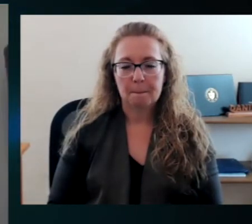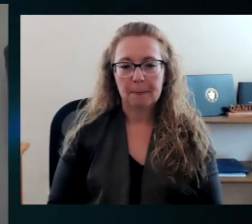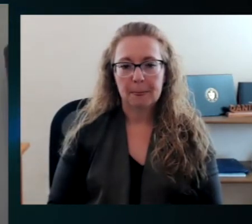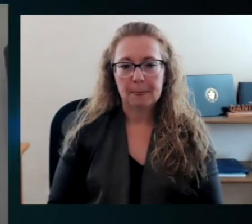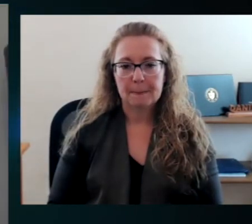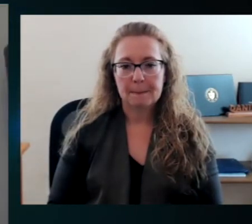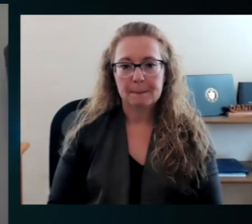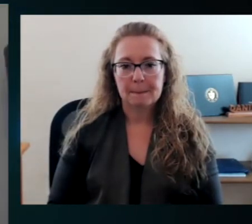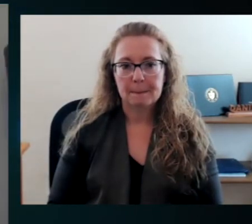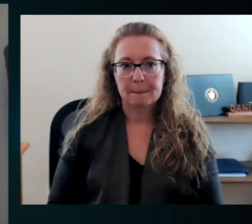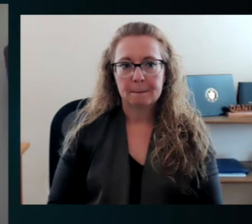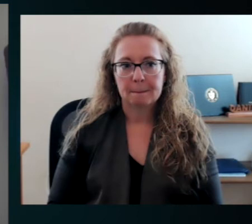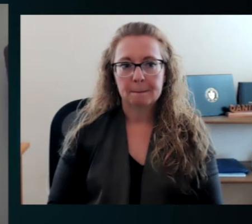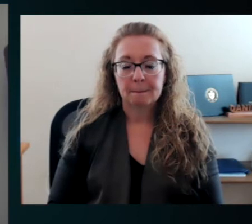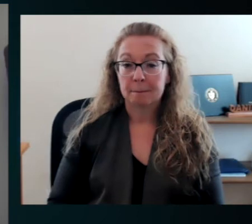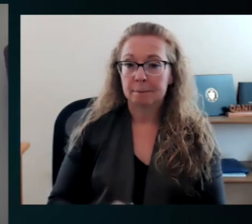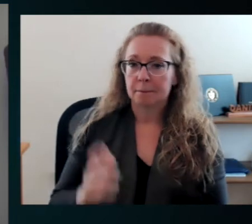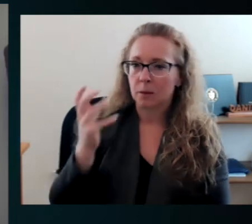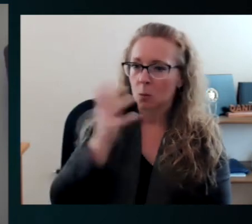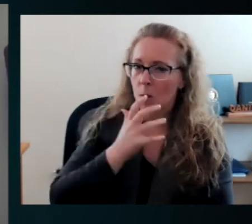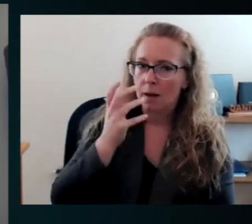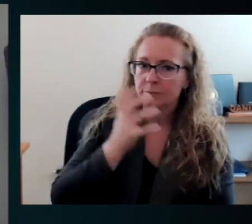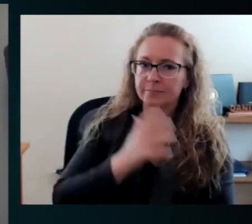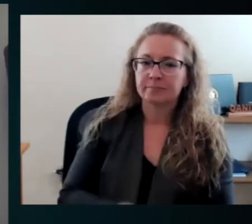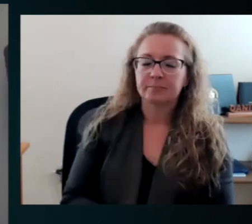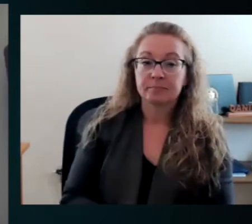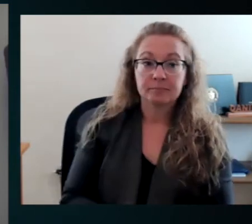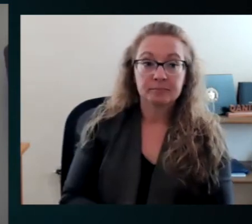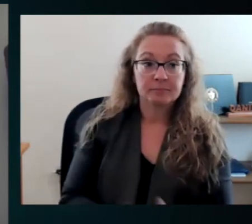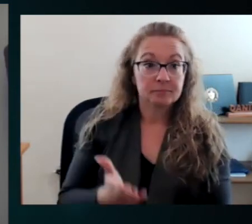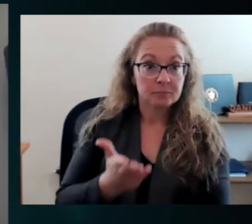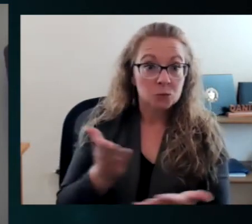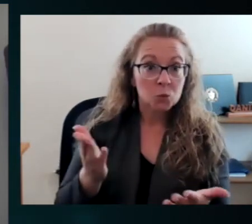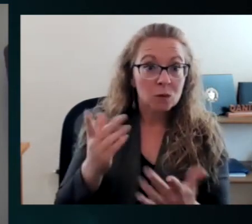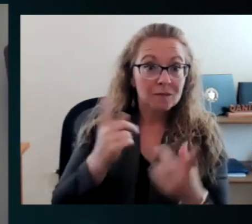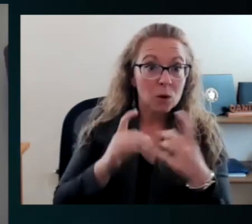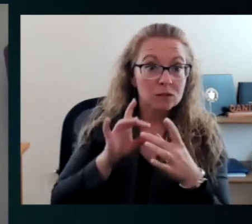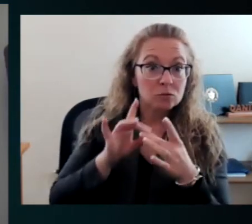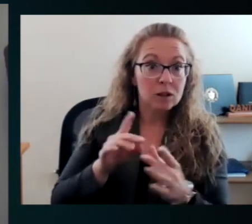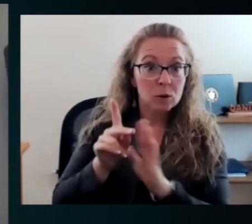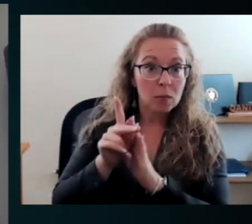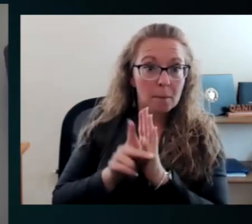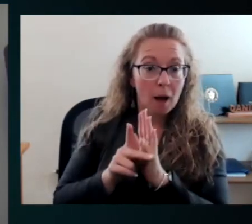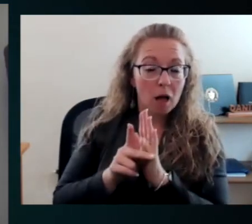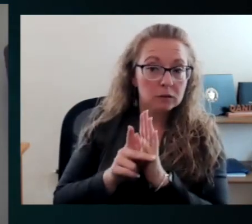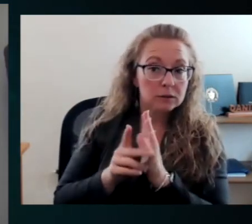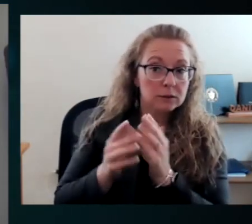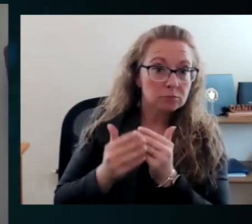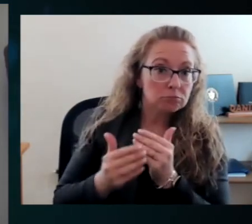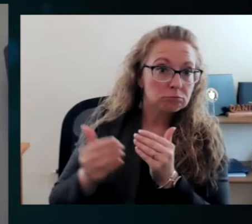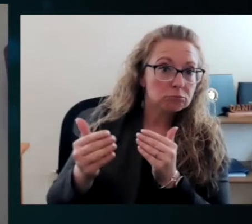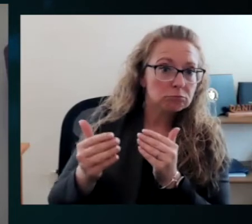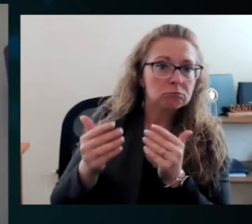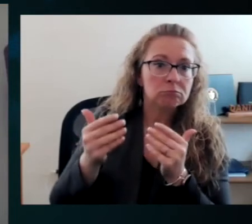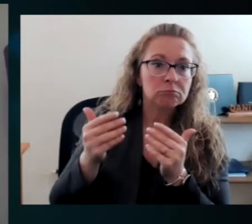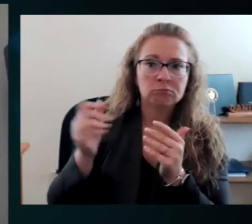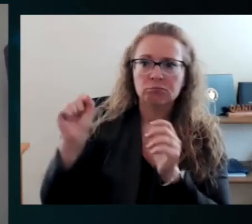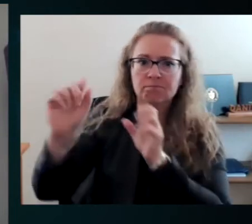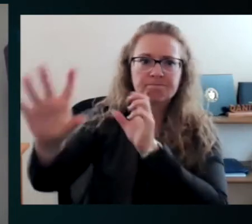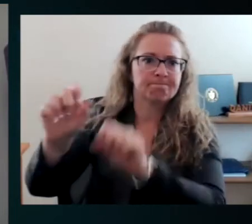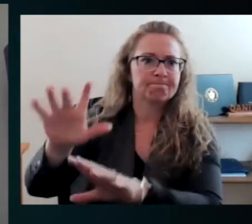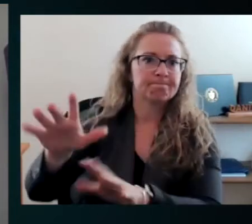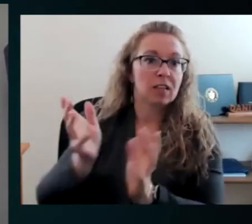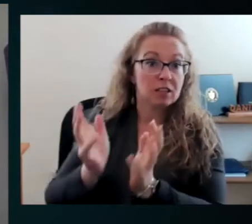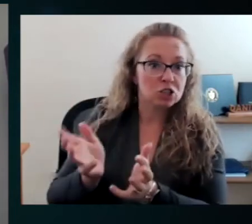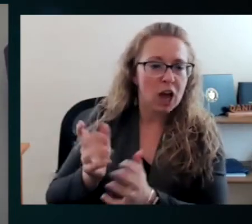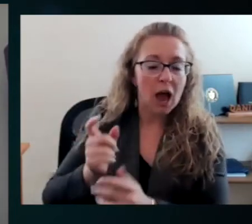Brilliant. If you have questions about this policy at any point in time, please throw them in the comments or raise your